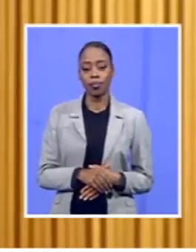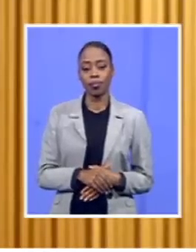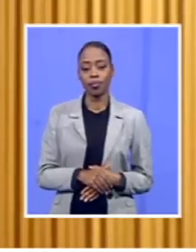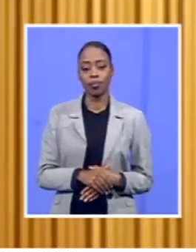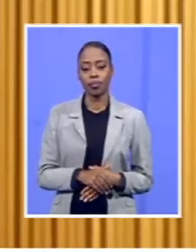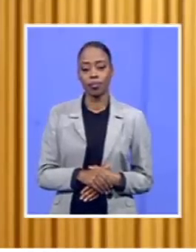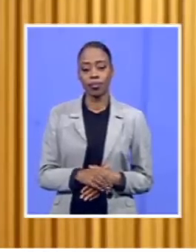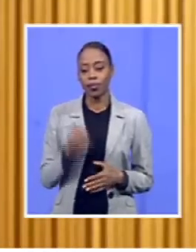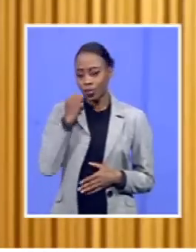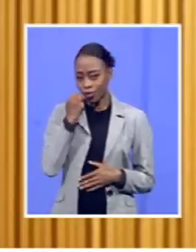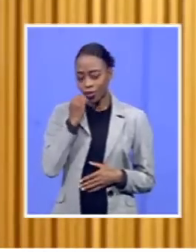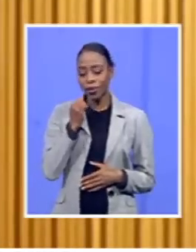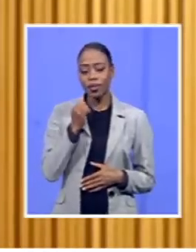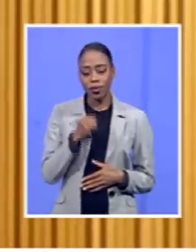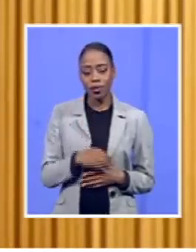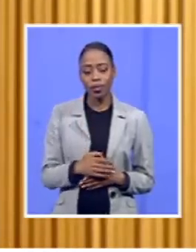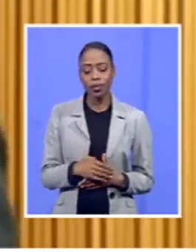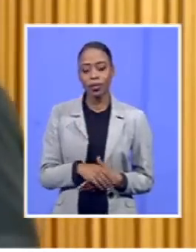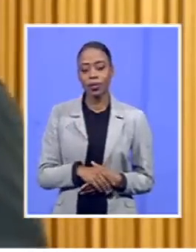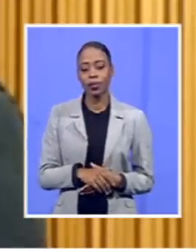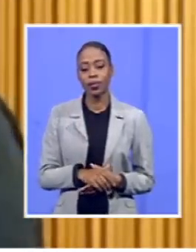I'm sorry, my lords. Oh yeah, here we are.